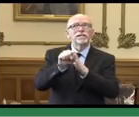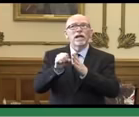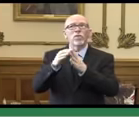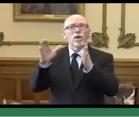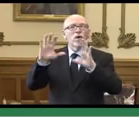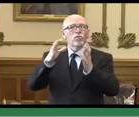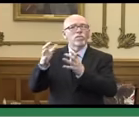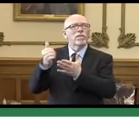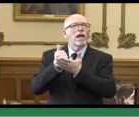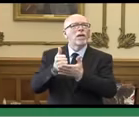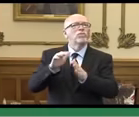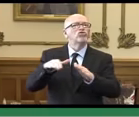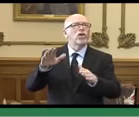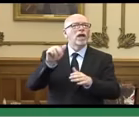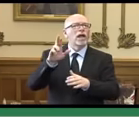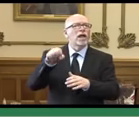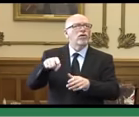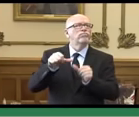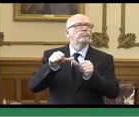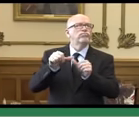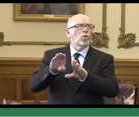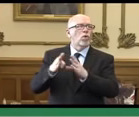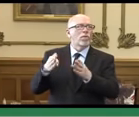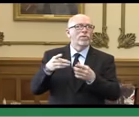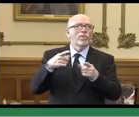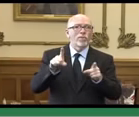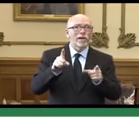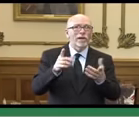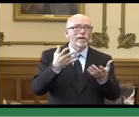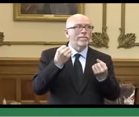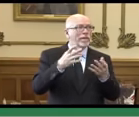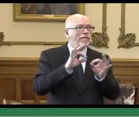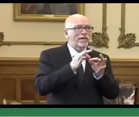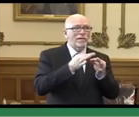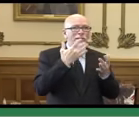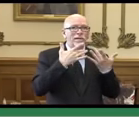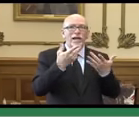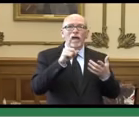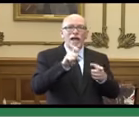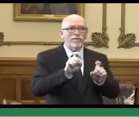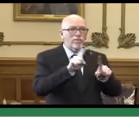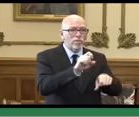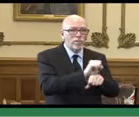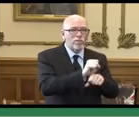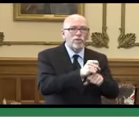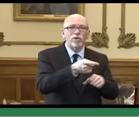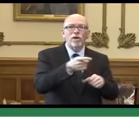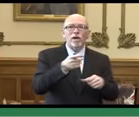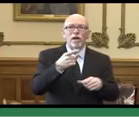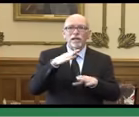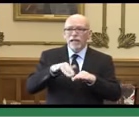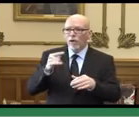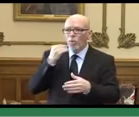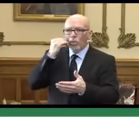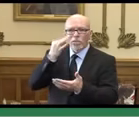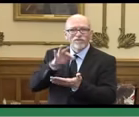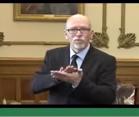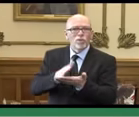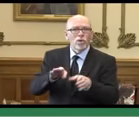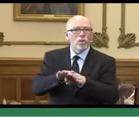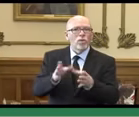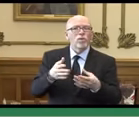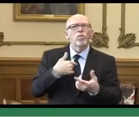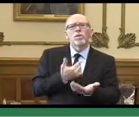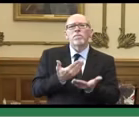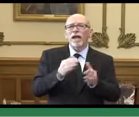to help child cares stay open as critical resources to serve families on the front line and parents who continue to work. We recommend